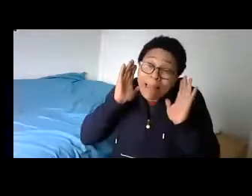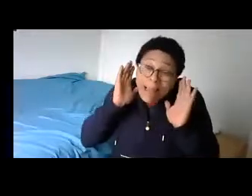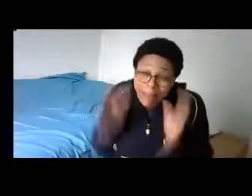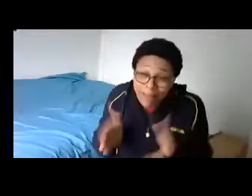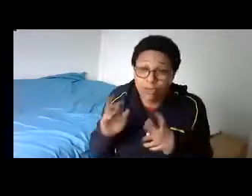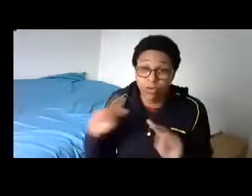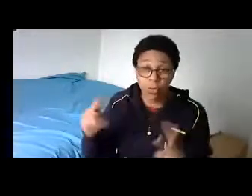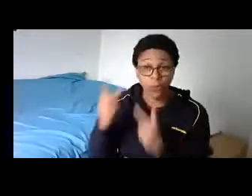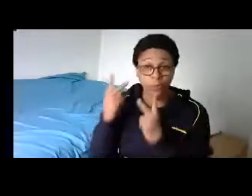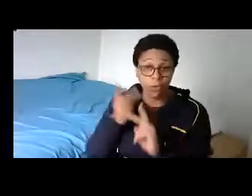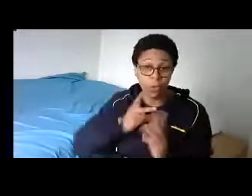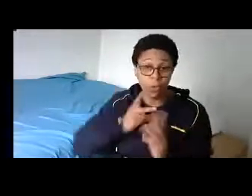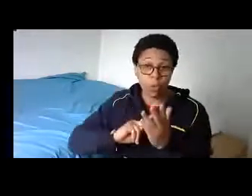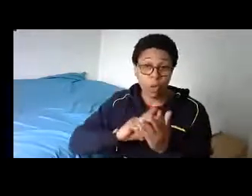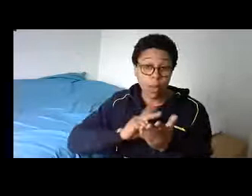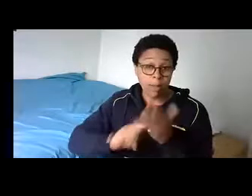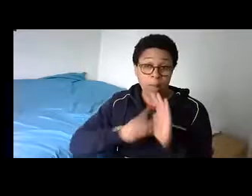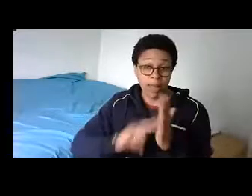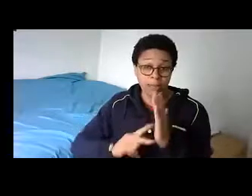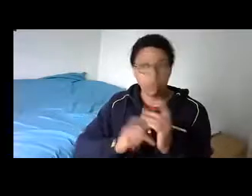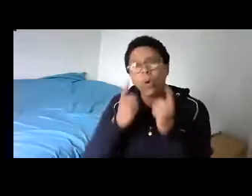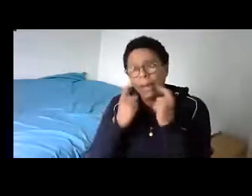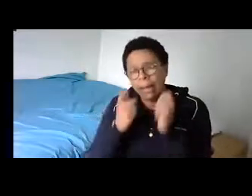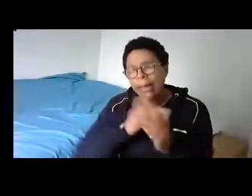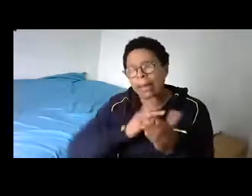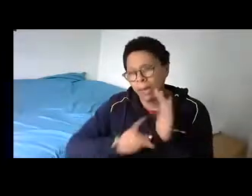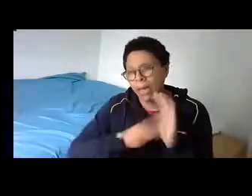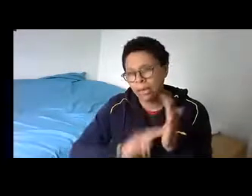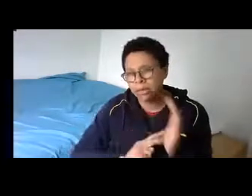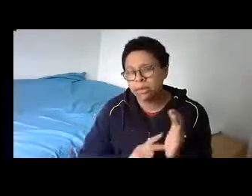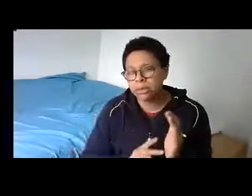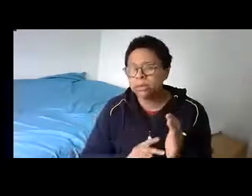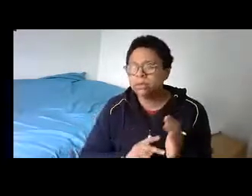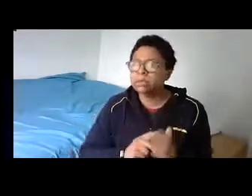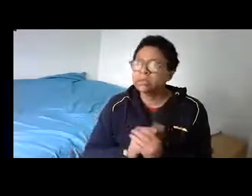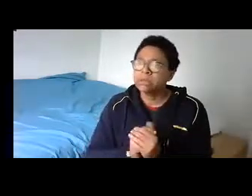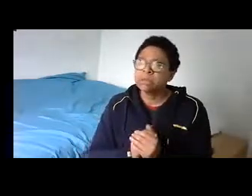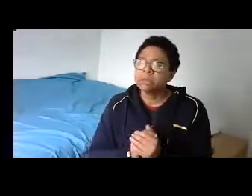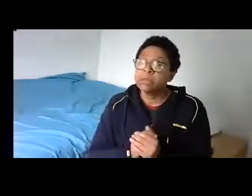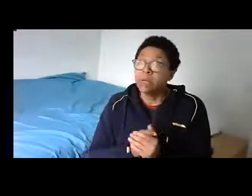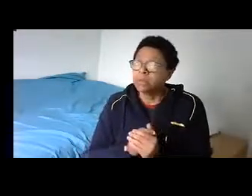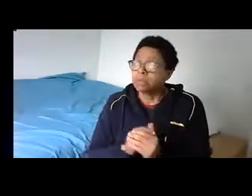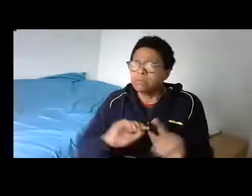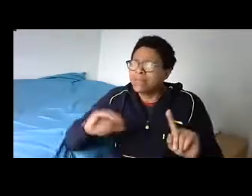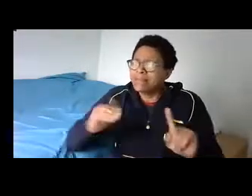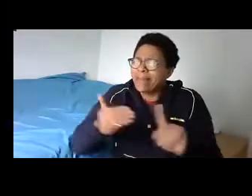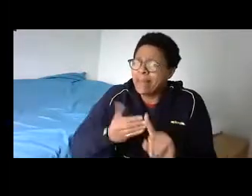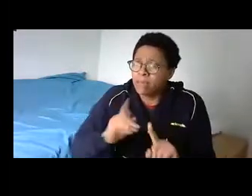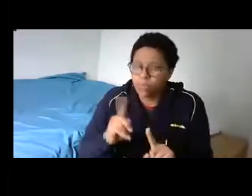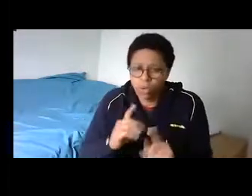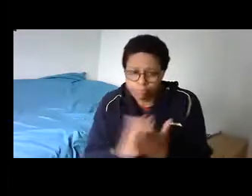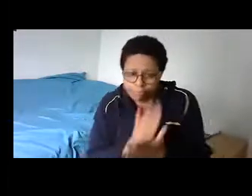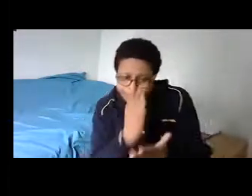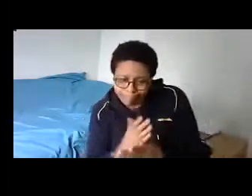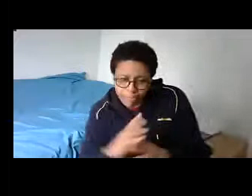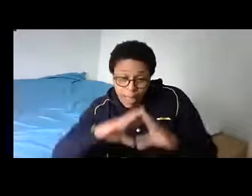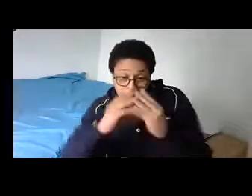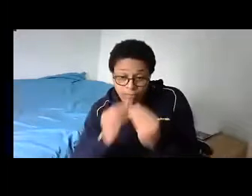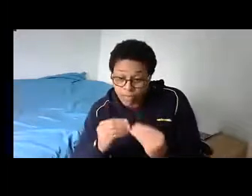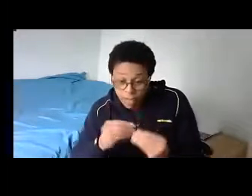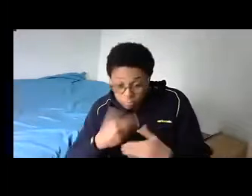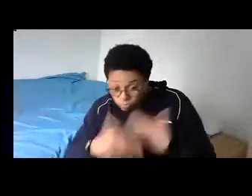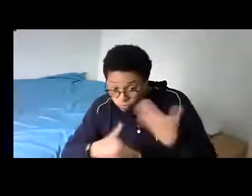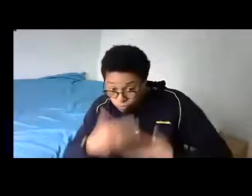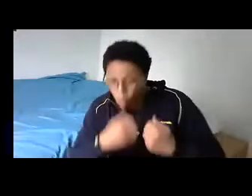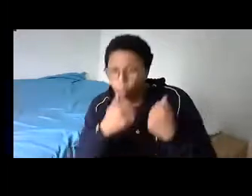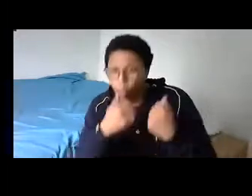They don't do that, but the purpose of review is just to make sure everything is working well. If they want to